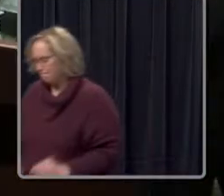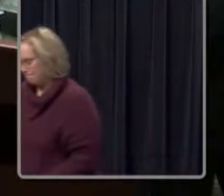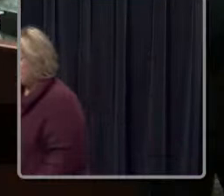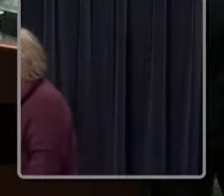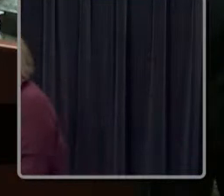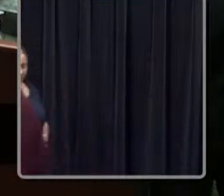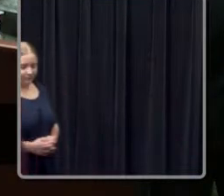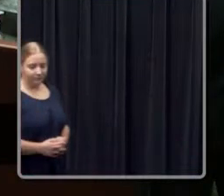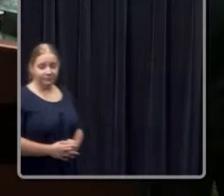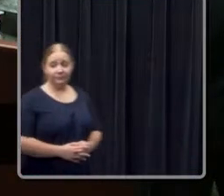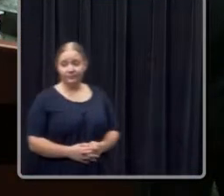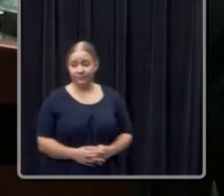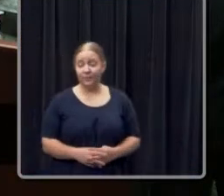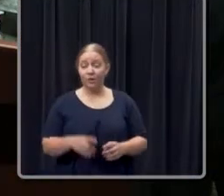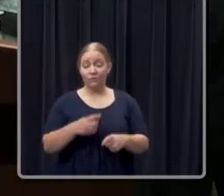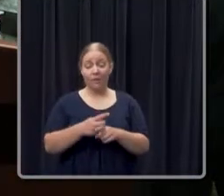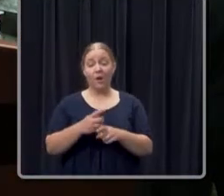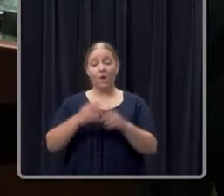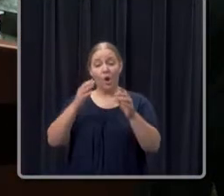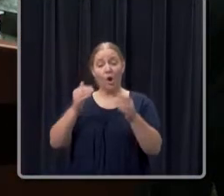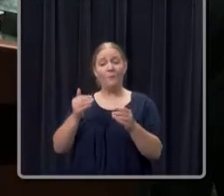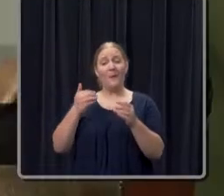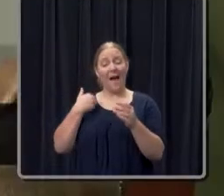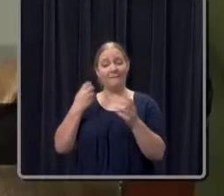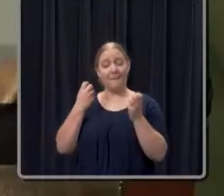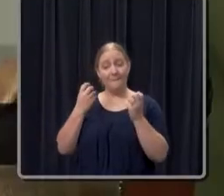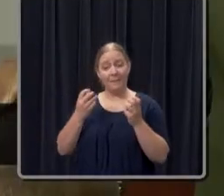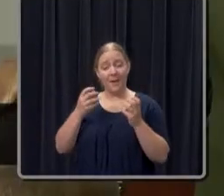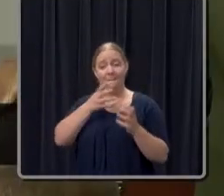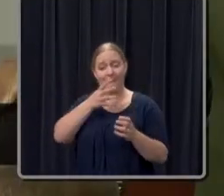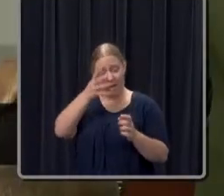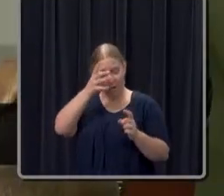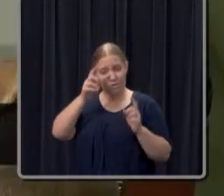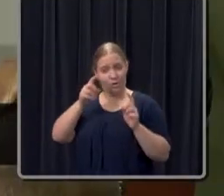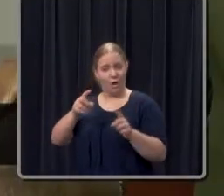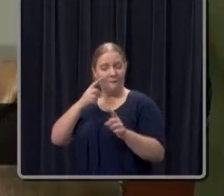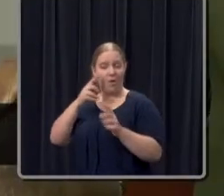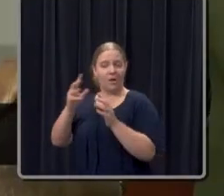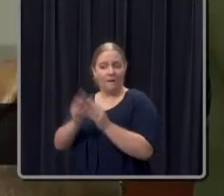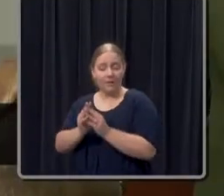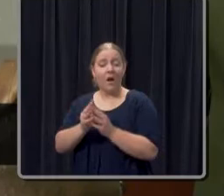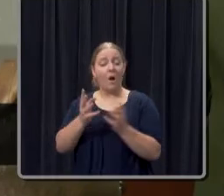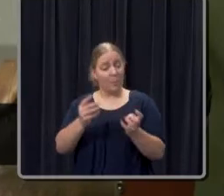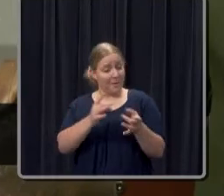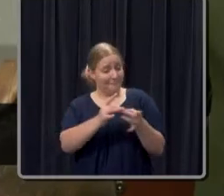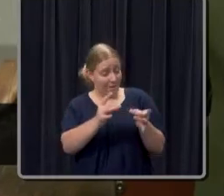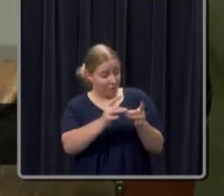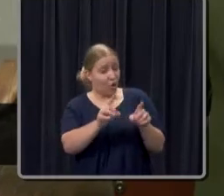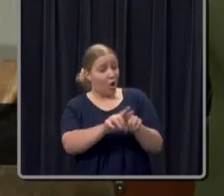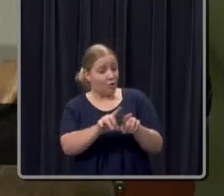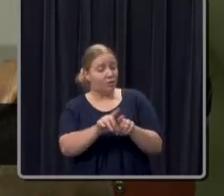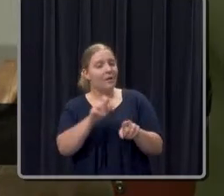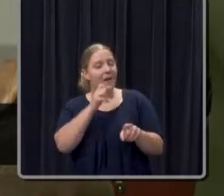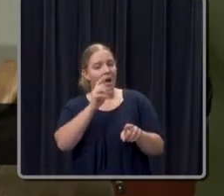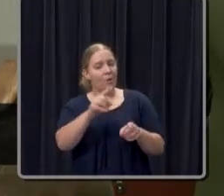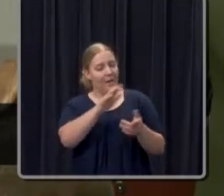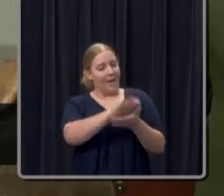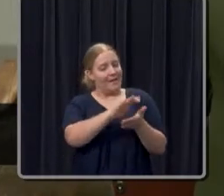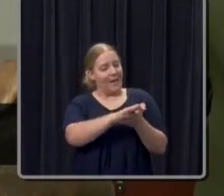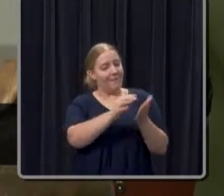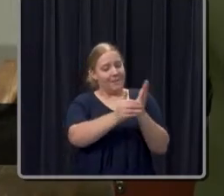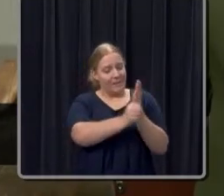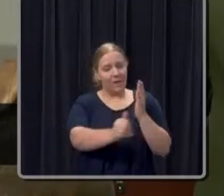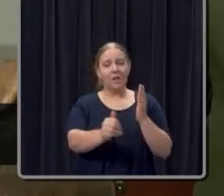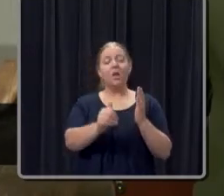that come out to conferences for exactly that reason. And I would also take a moment to point out that sometimes it's not so much about an academic skill as